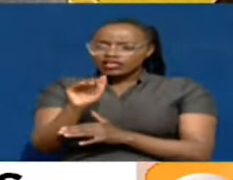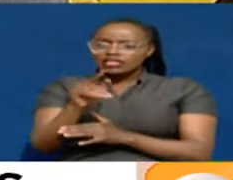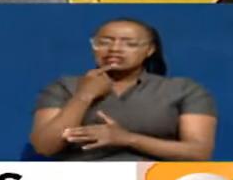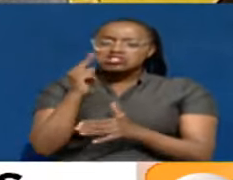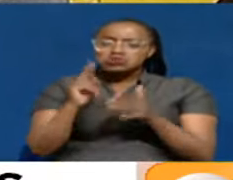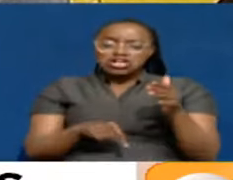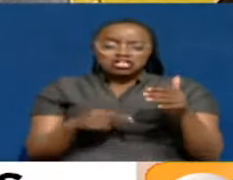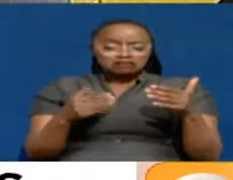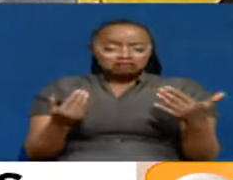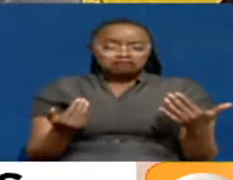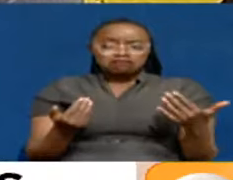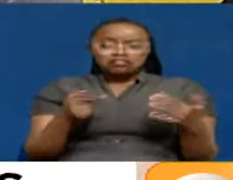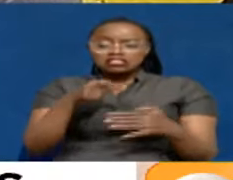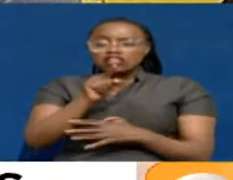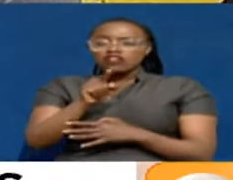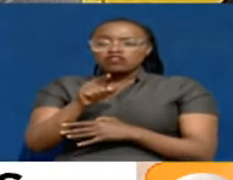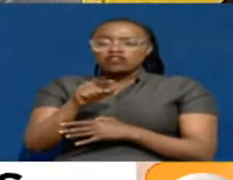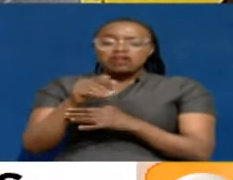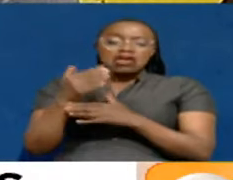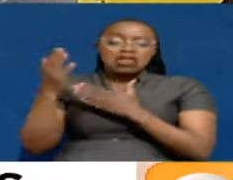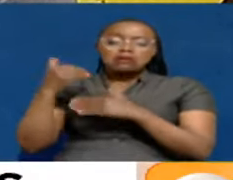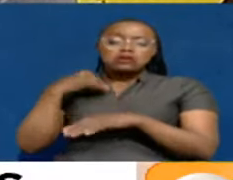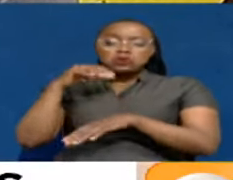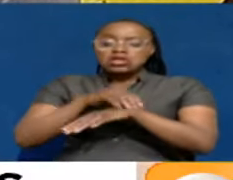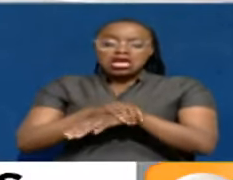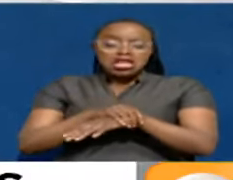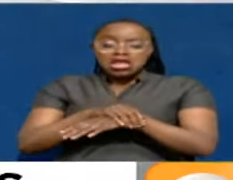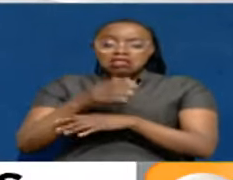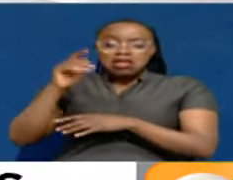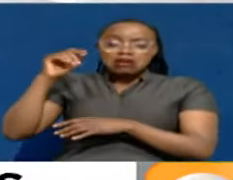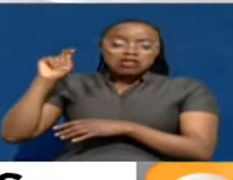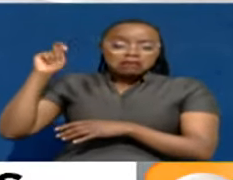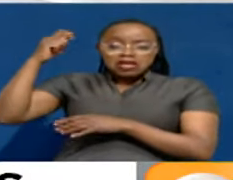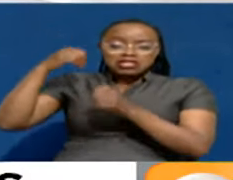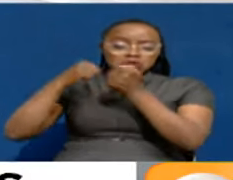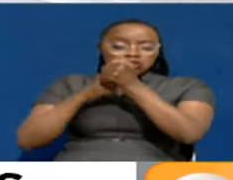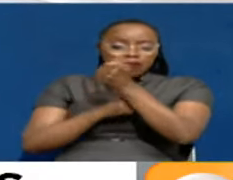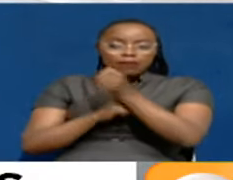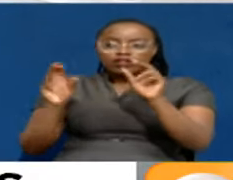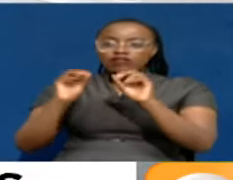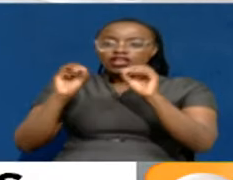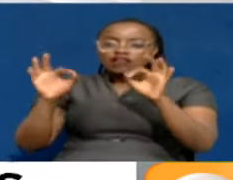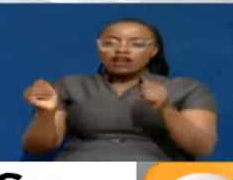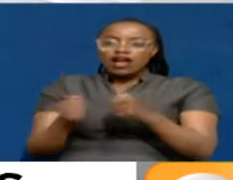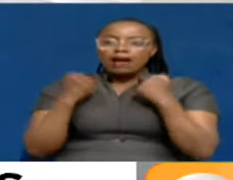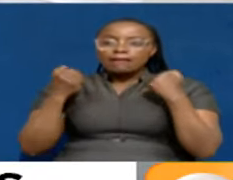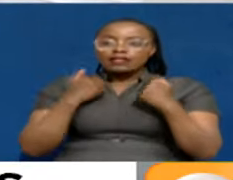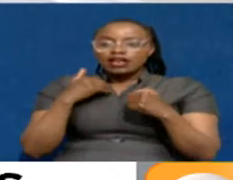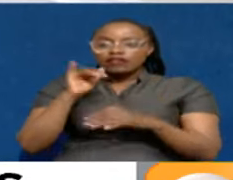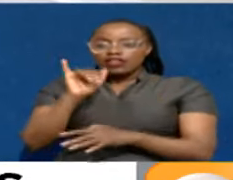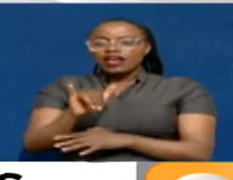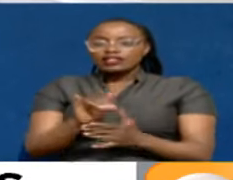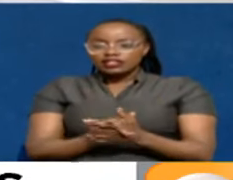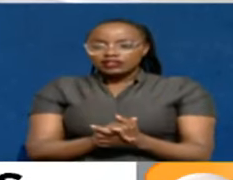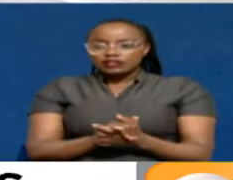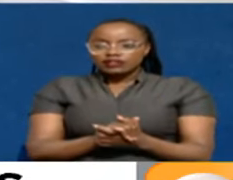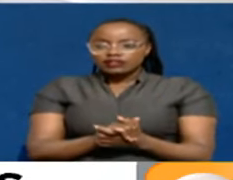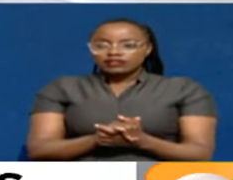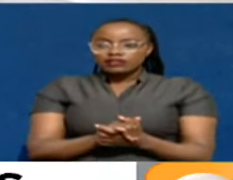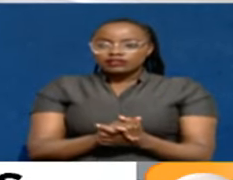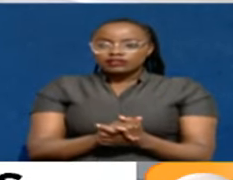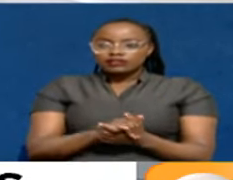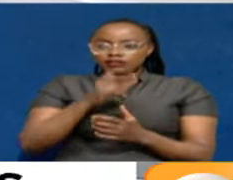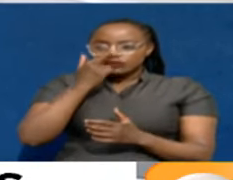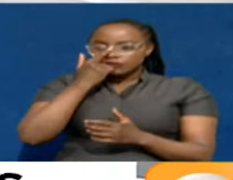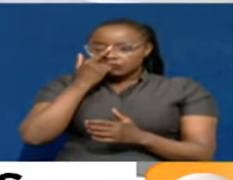and he said that he's not looking for the president's endorsement if he happens to run. I don't know if we can listen but he to wants it.